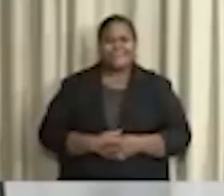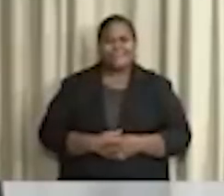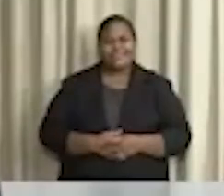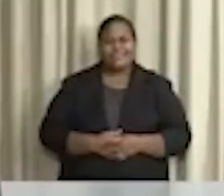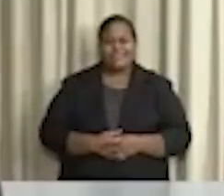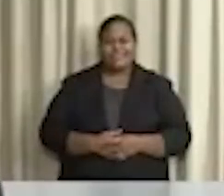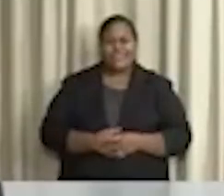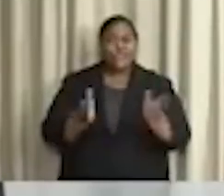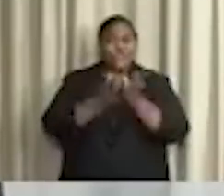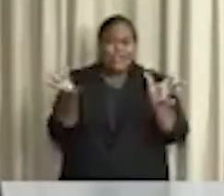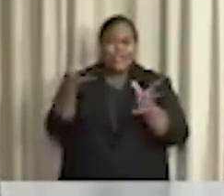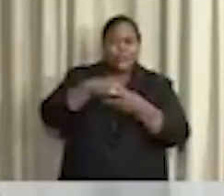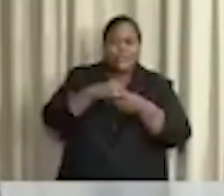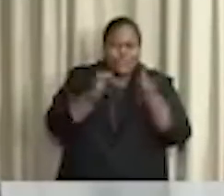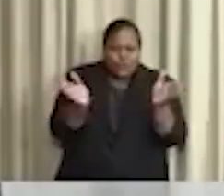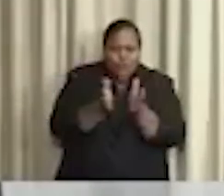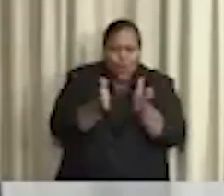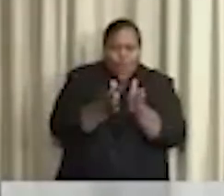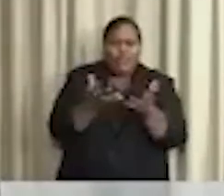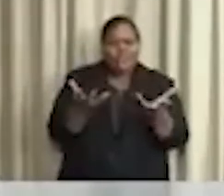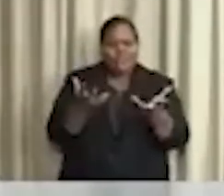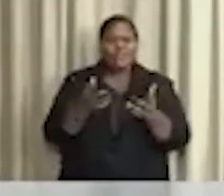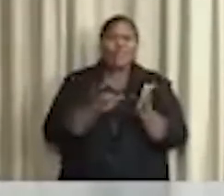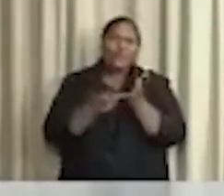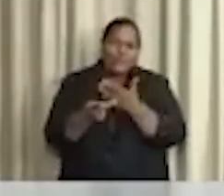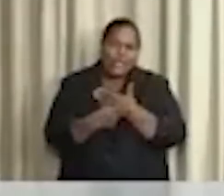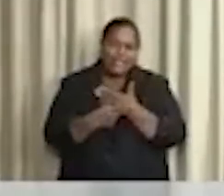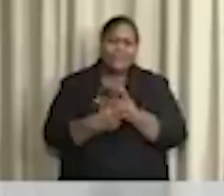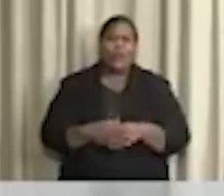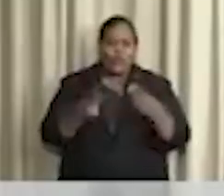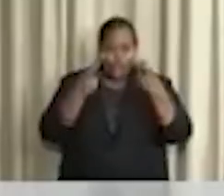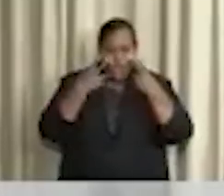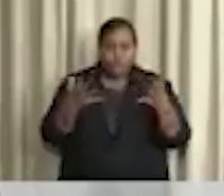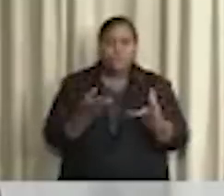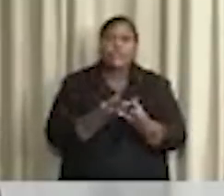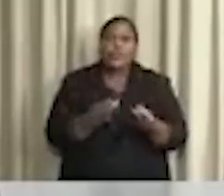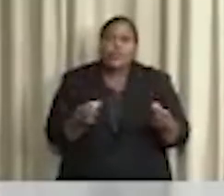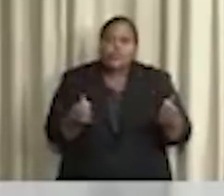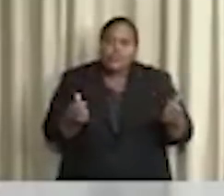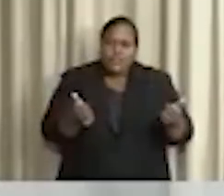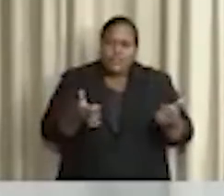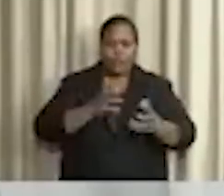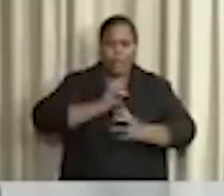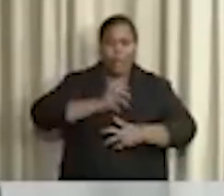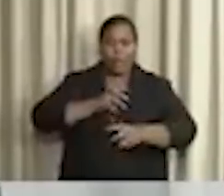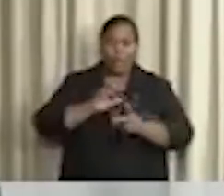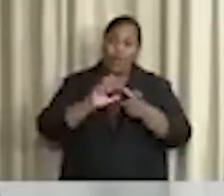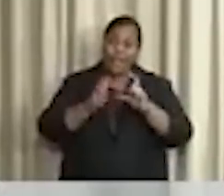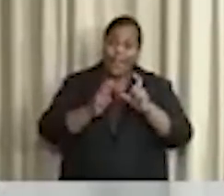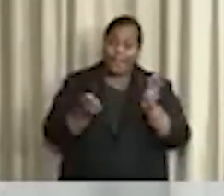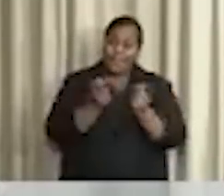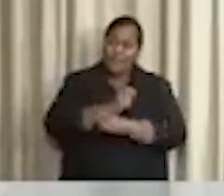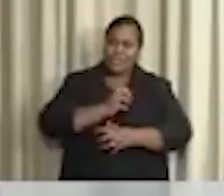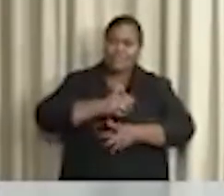to medium-scale projects or nature-based solutions for climate change adaptation at the